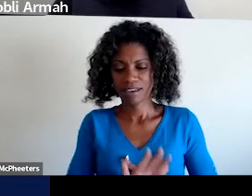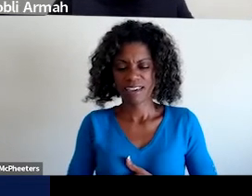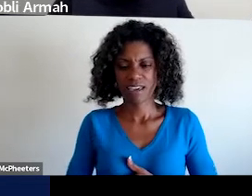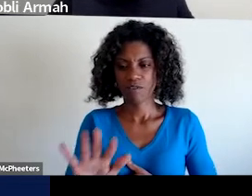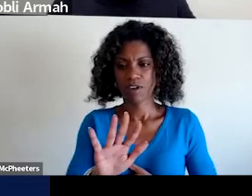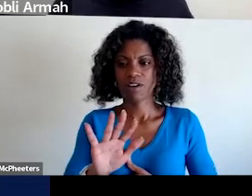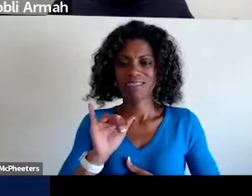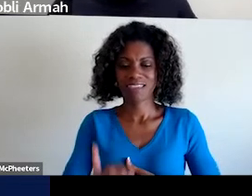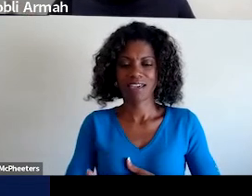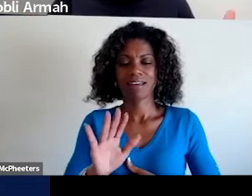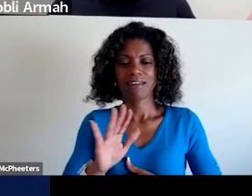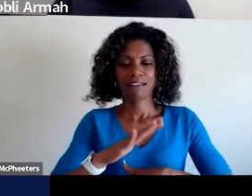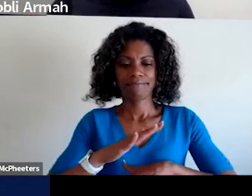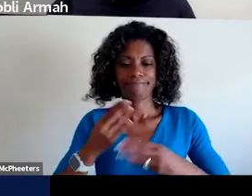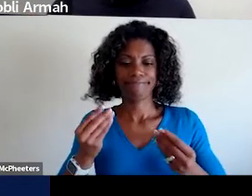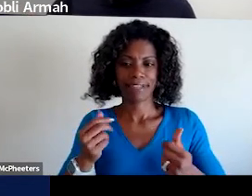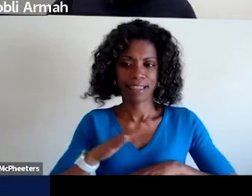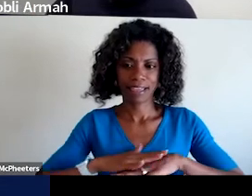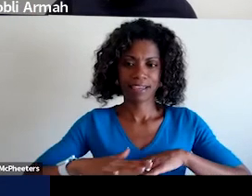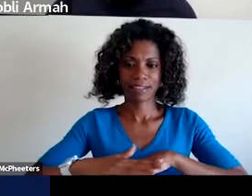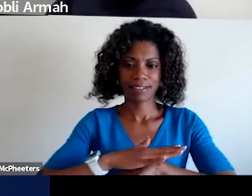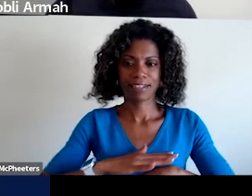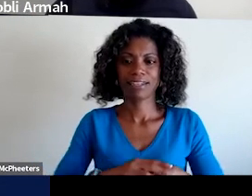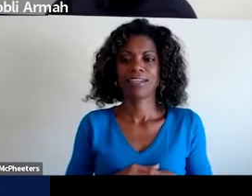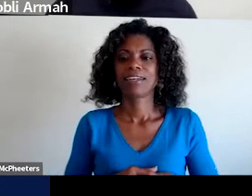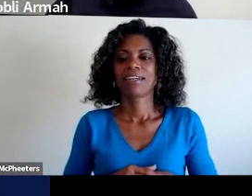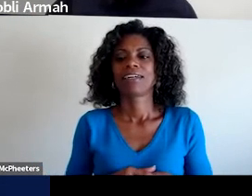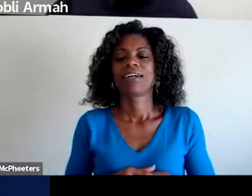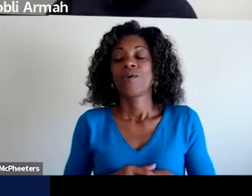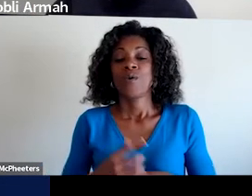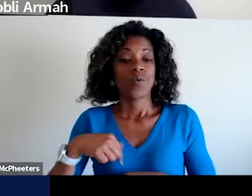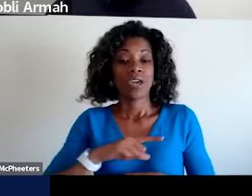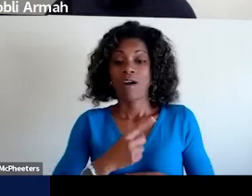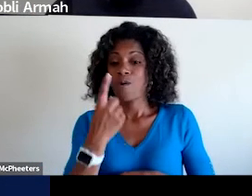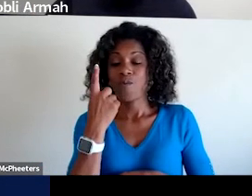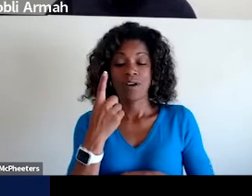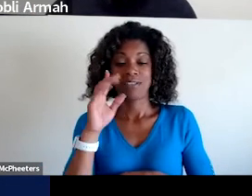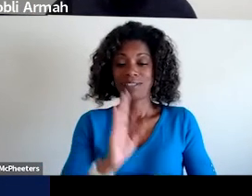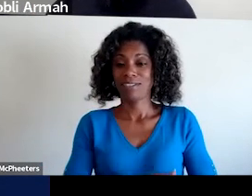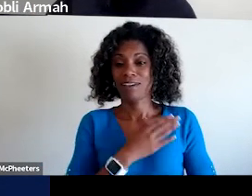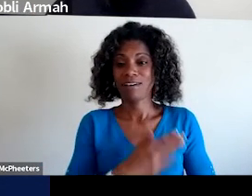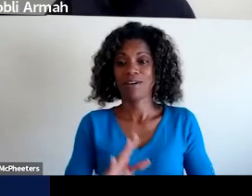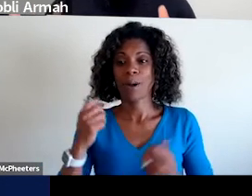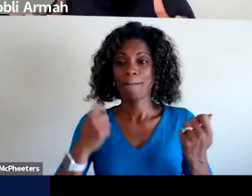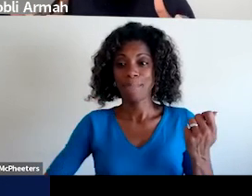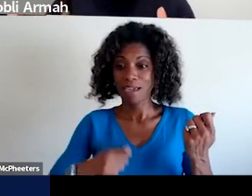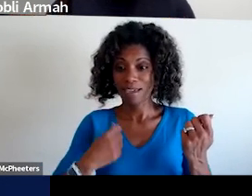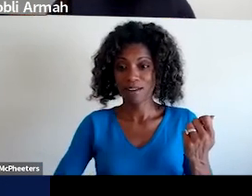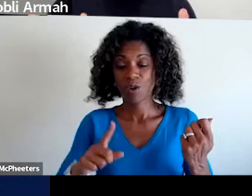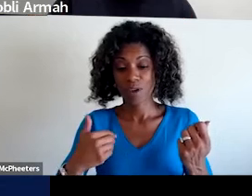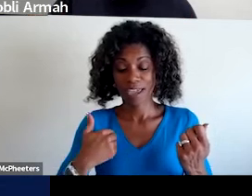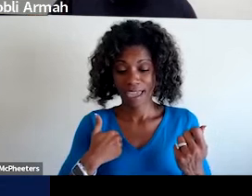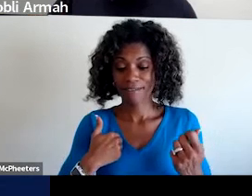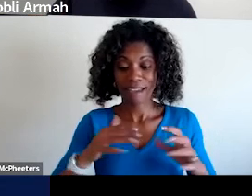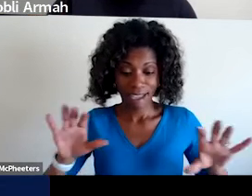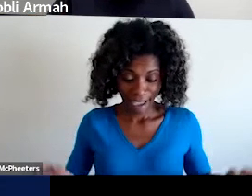strategic equity firm. We are a one-song band. We help our partners, our clients, foundations create actionable and